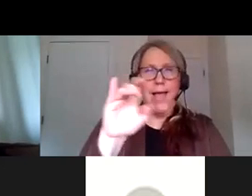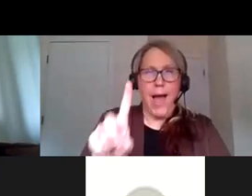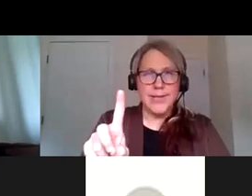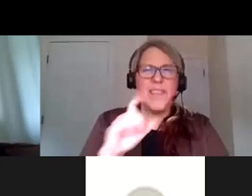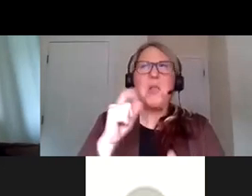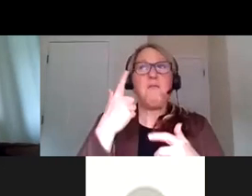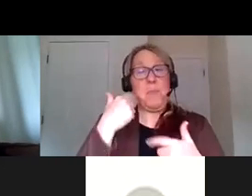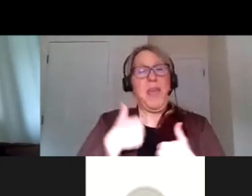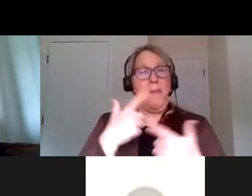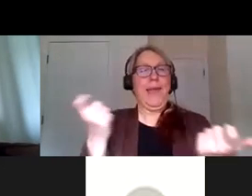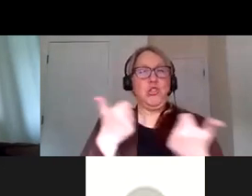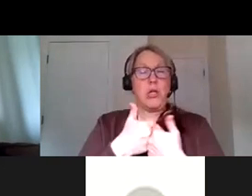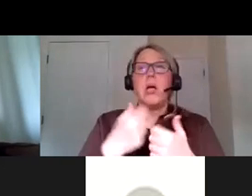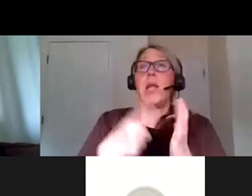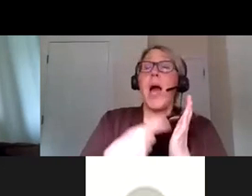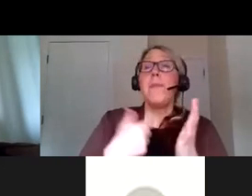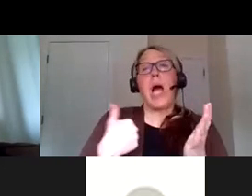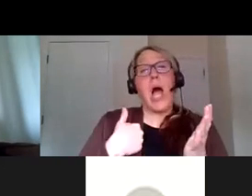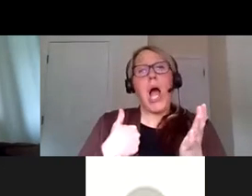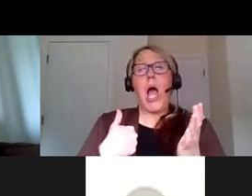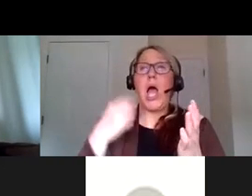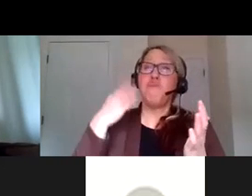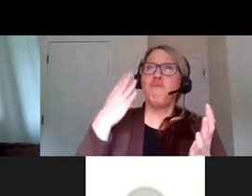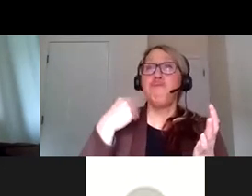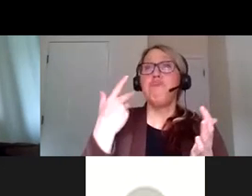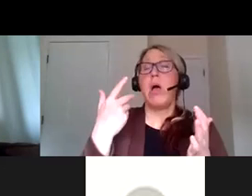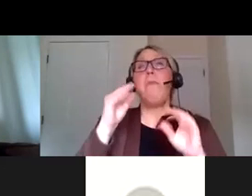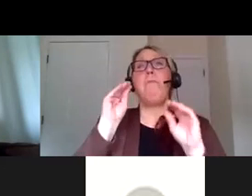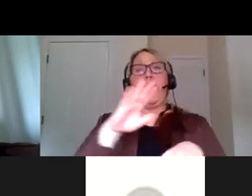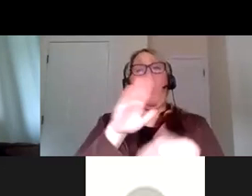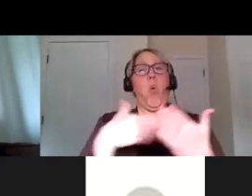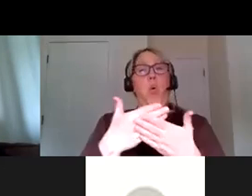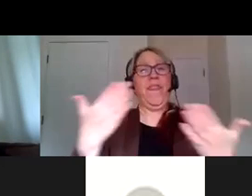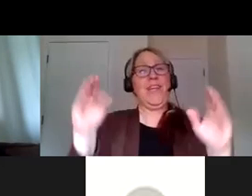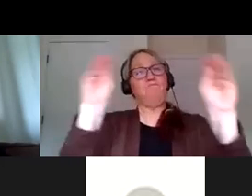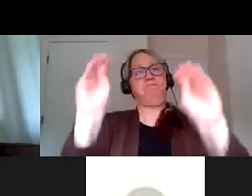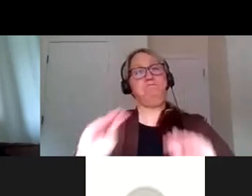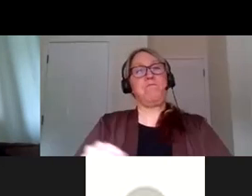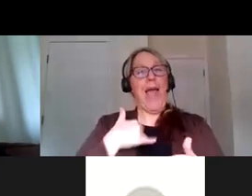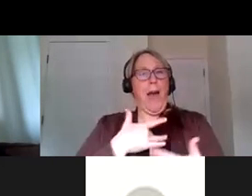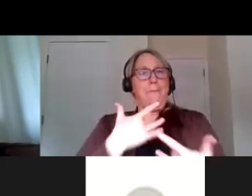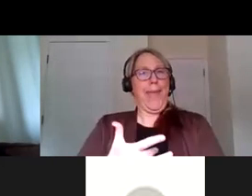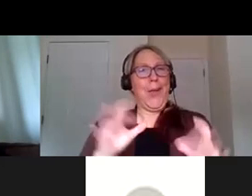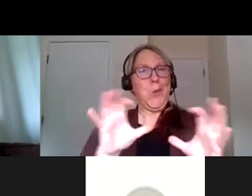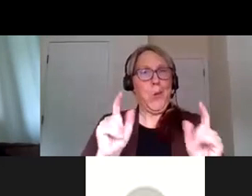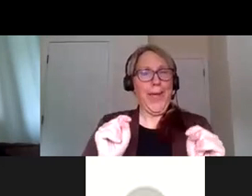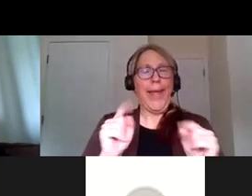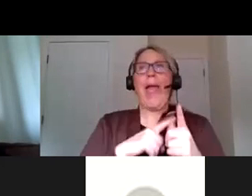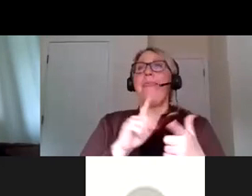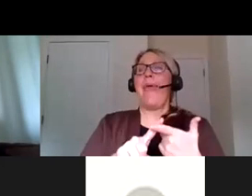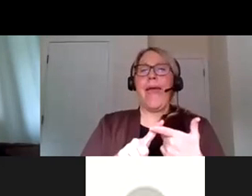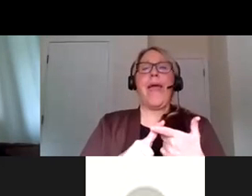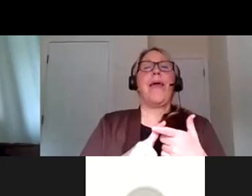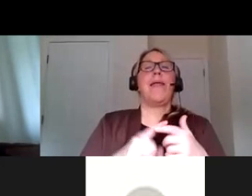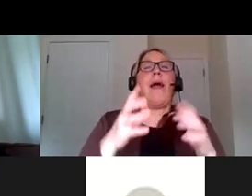And sometimes what I found that I've done is put the whole piece together the way that I normally would, and then I